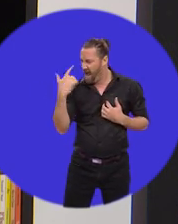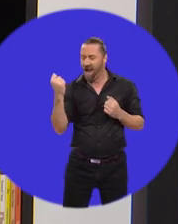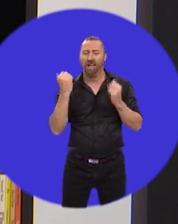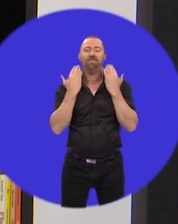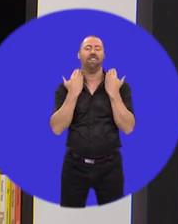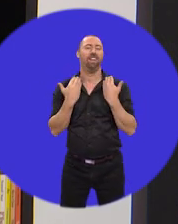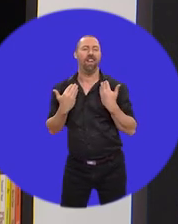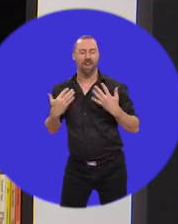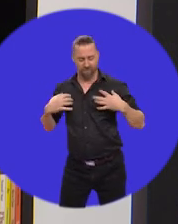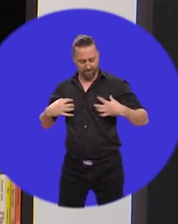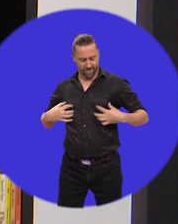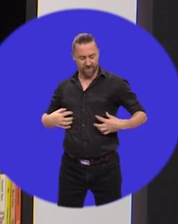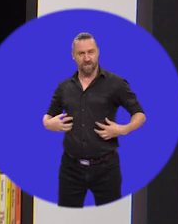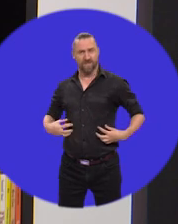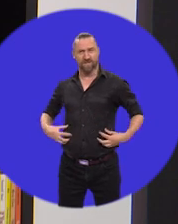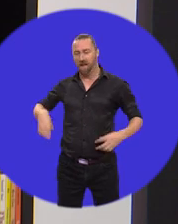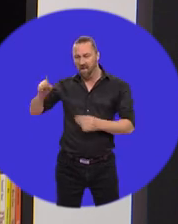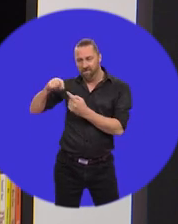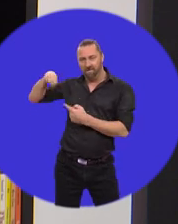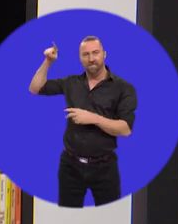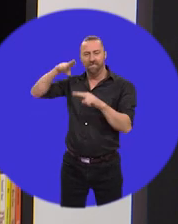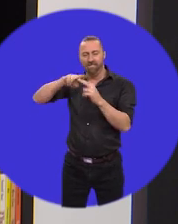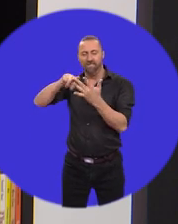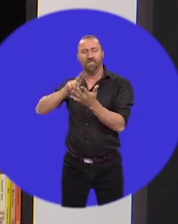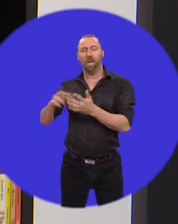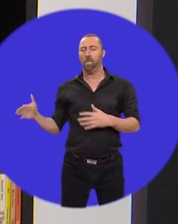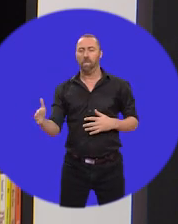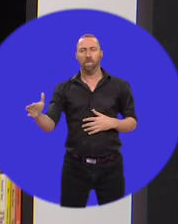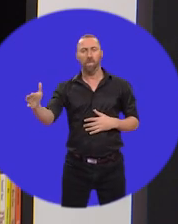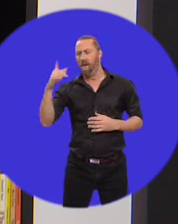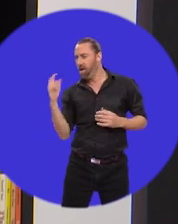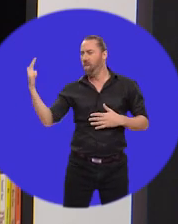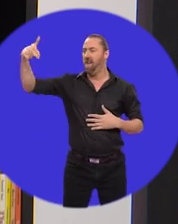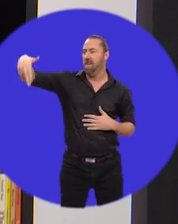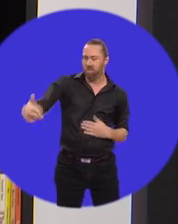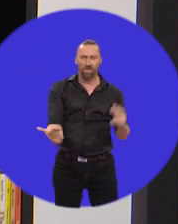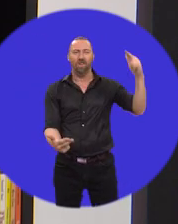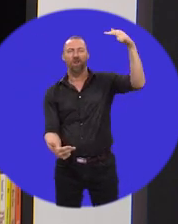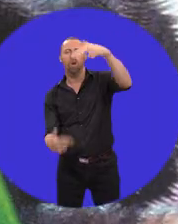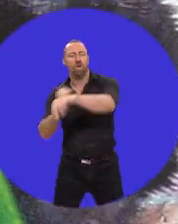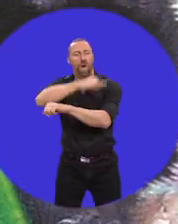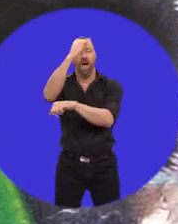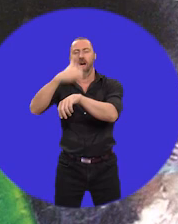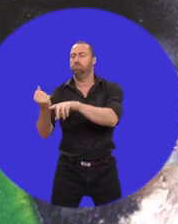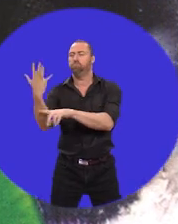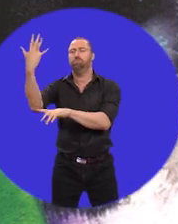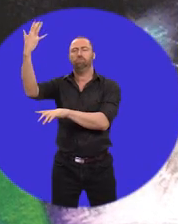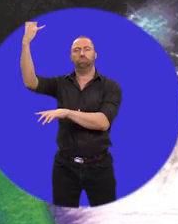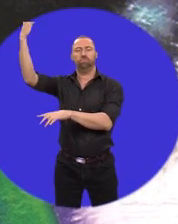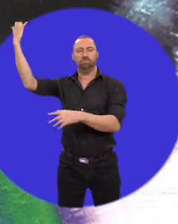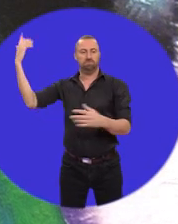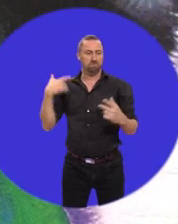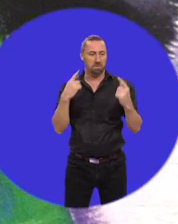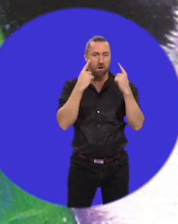have gills, fins and scales, laughed his friends as he frolicked with dolphins and whales. But Cat